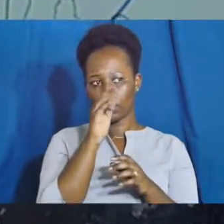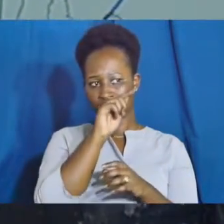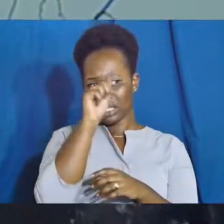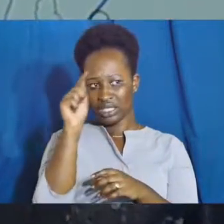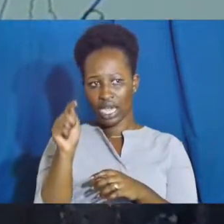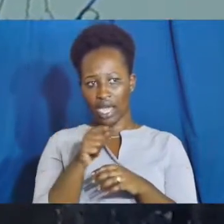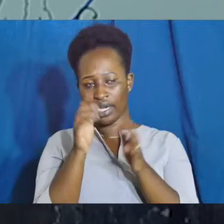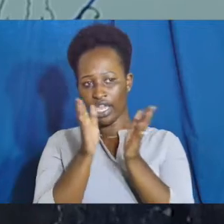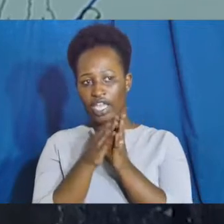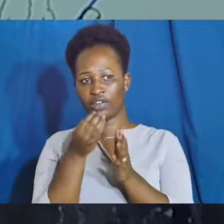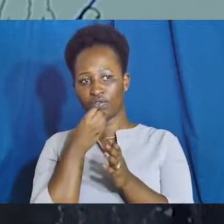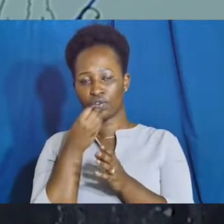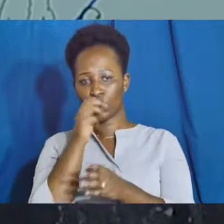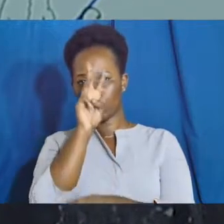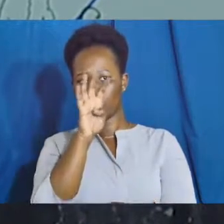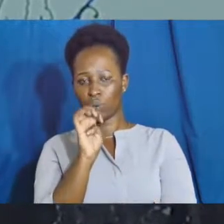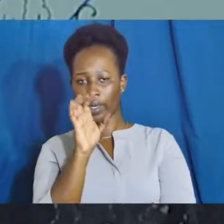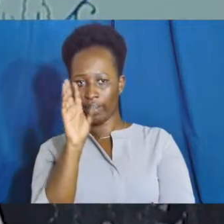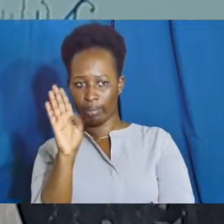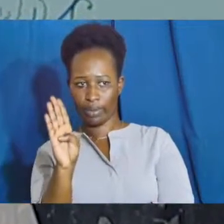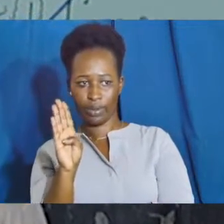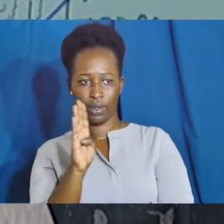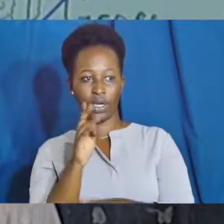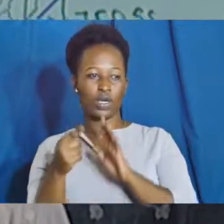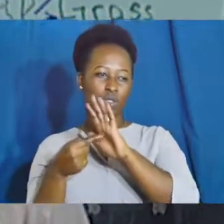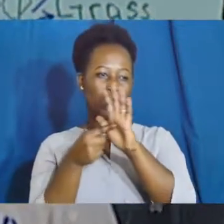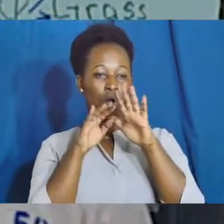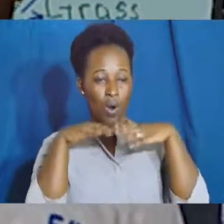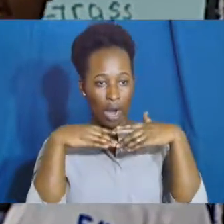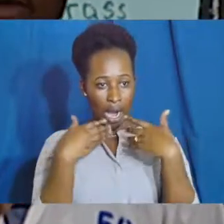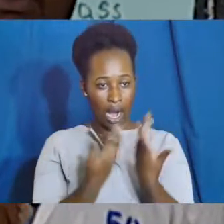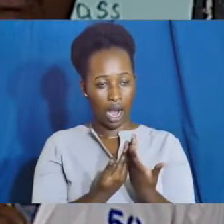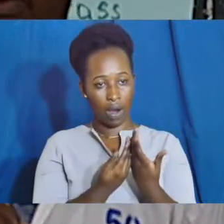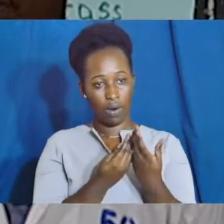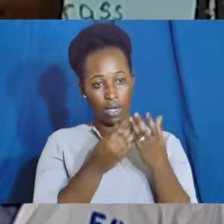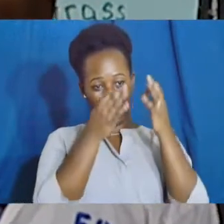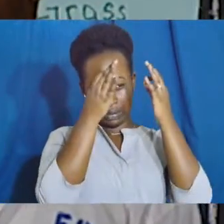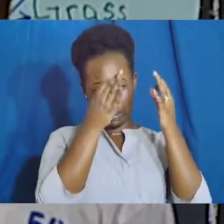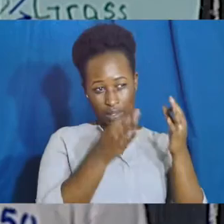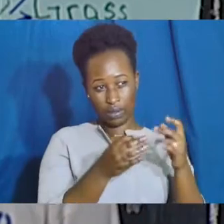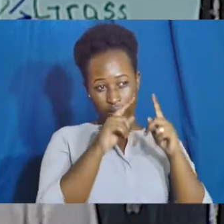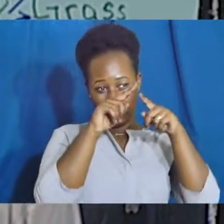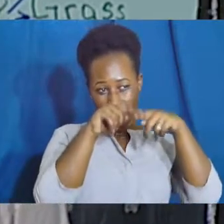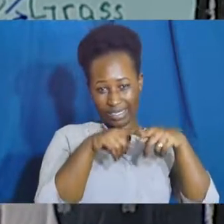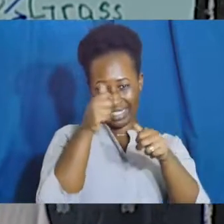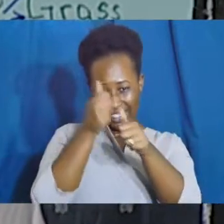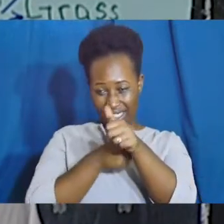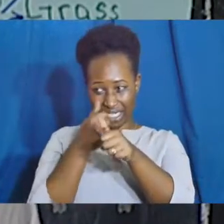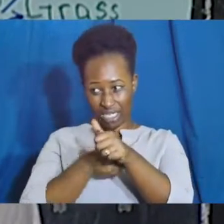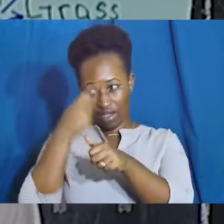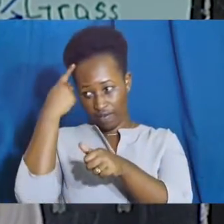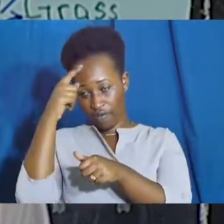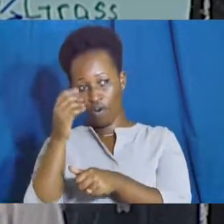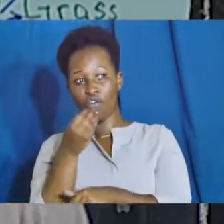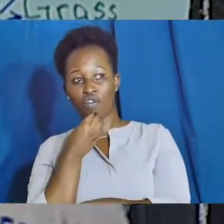They all show how organisms depend on each other for food. Food